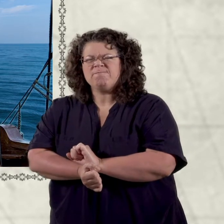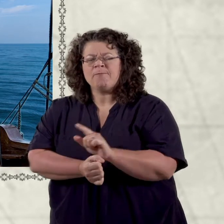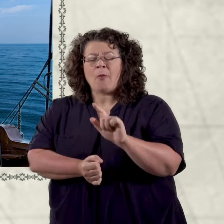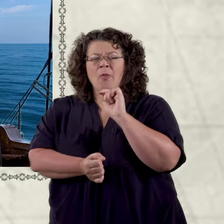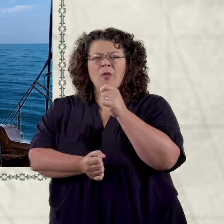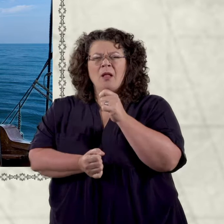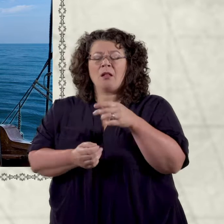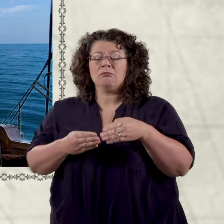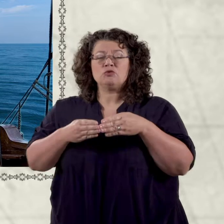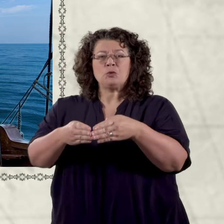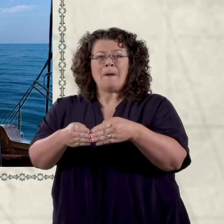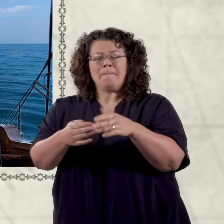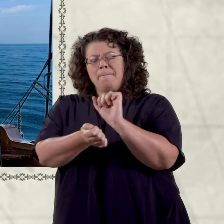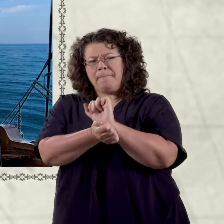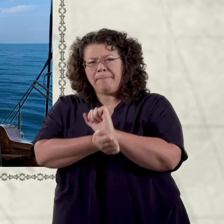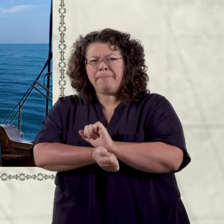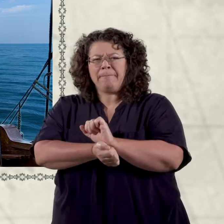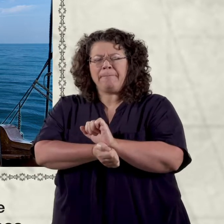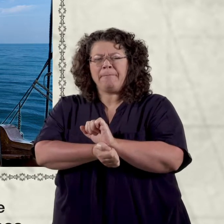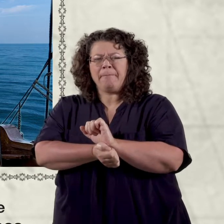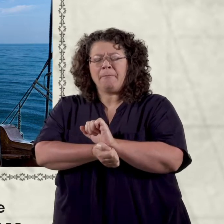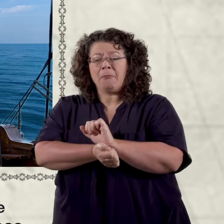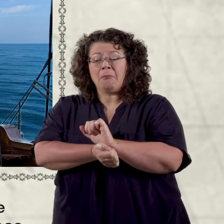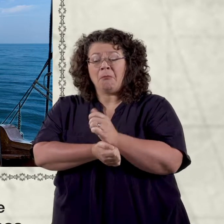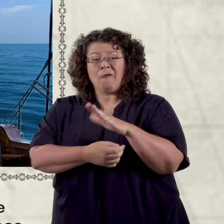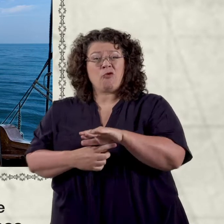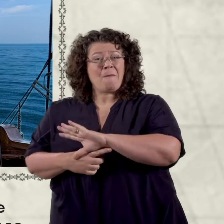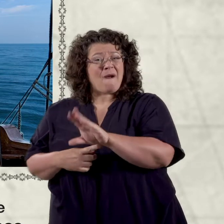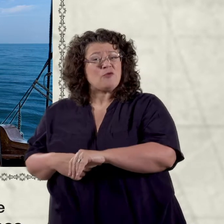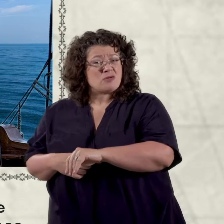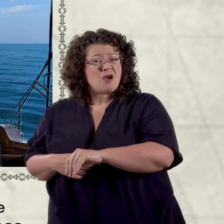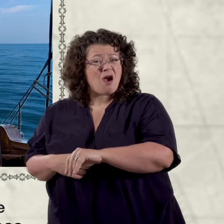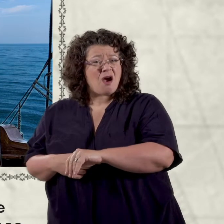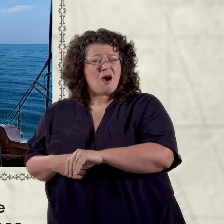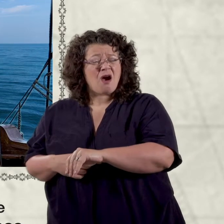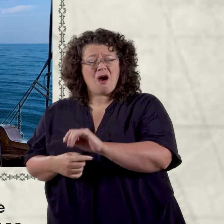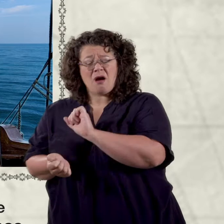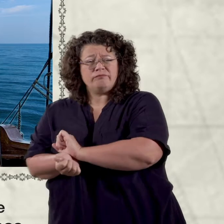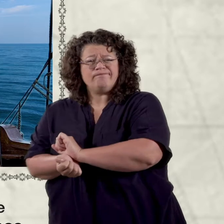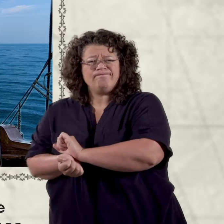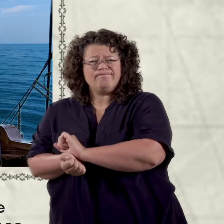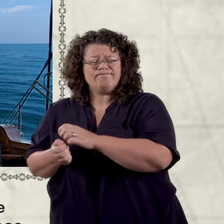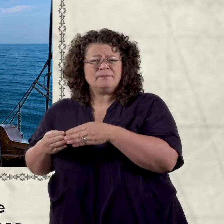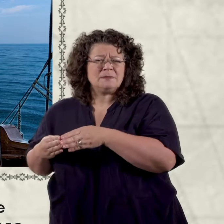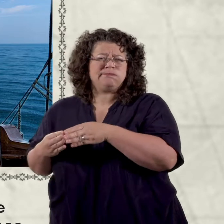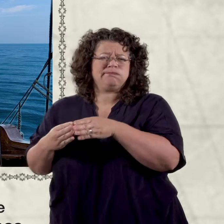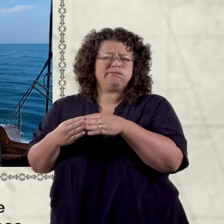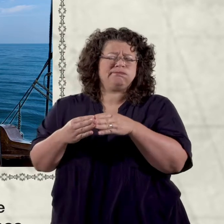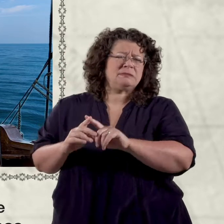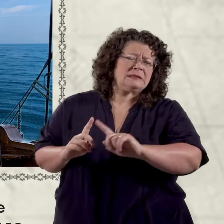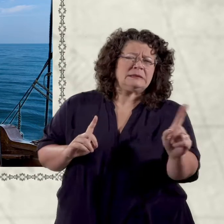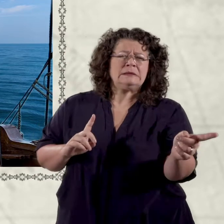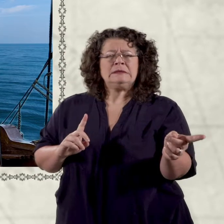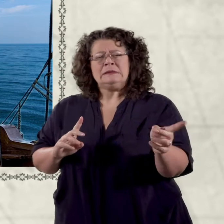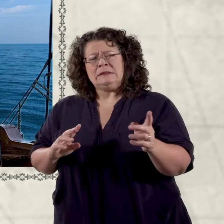the cargo on the ship. People from Africa who are going to be transported back and forth across the